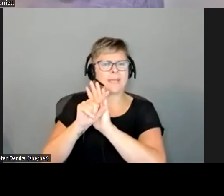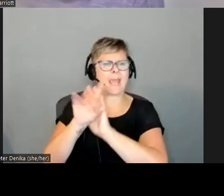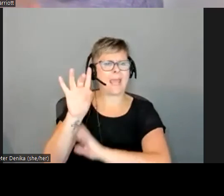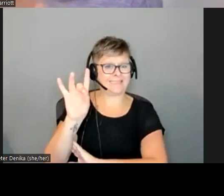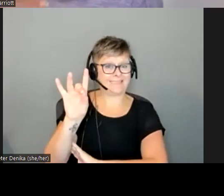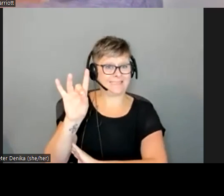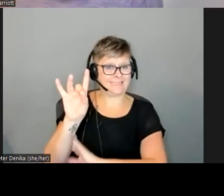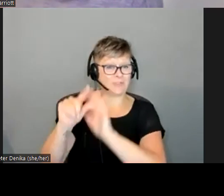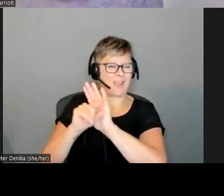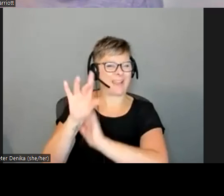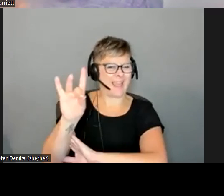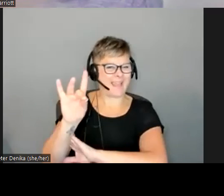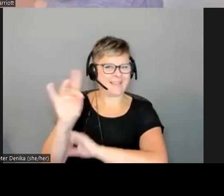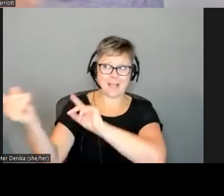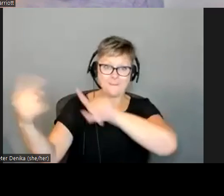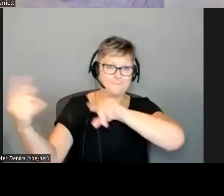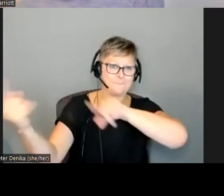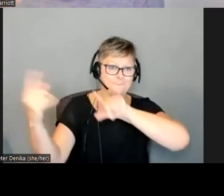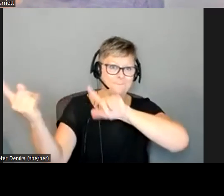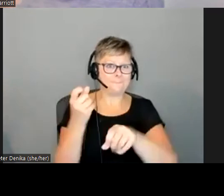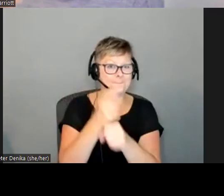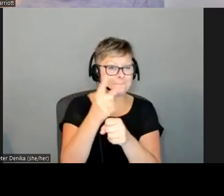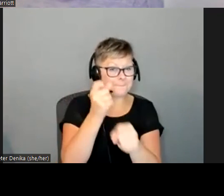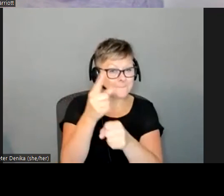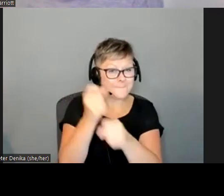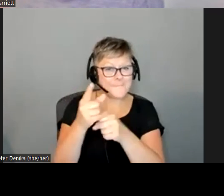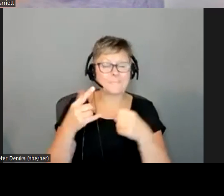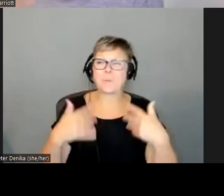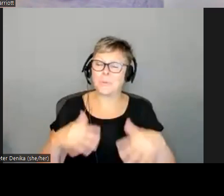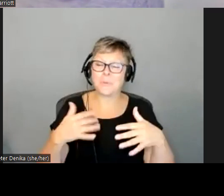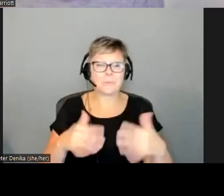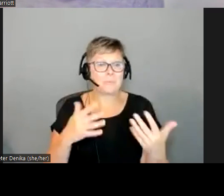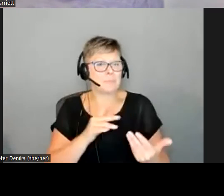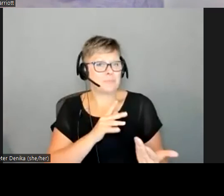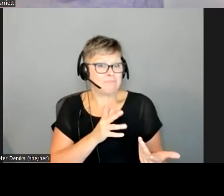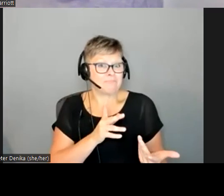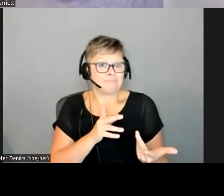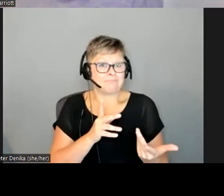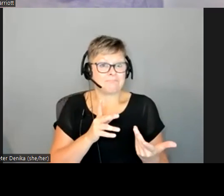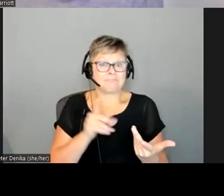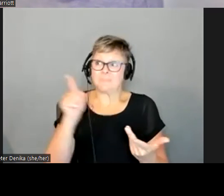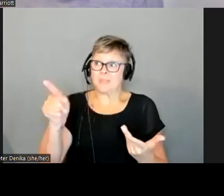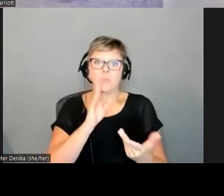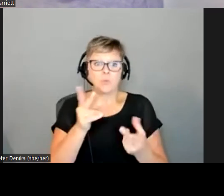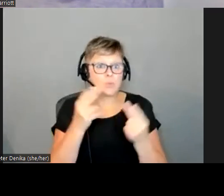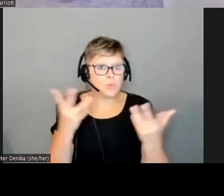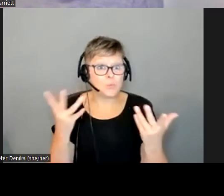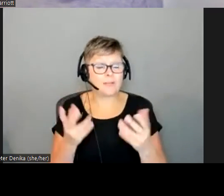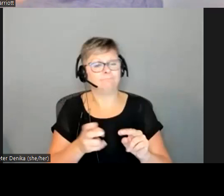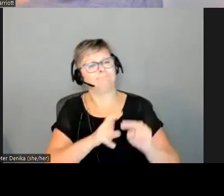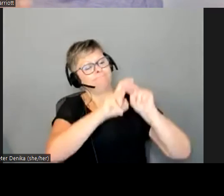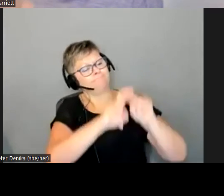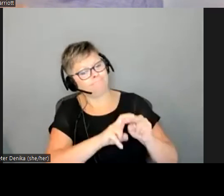We had grade 8s come in every year, during the school year, to sit once a week